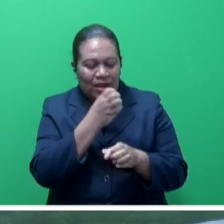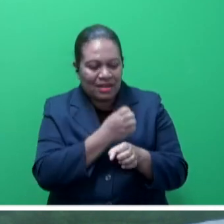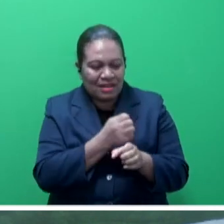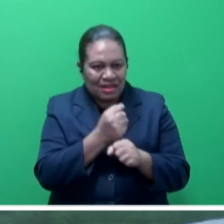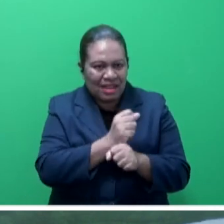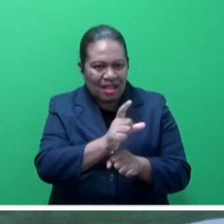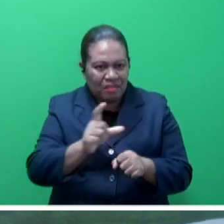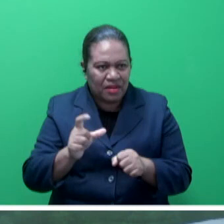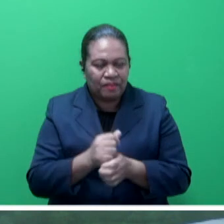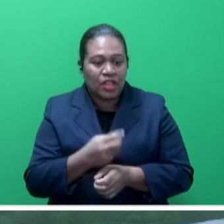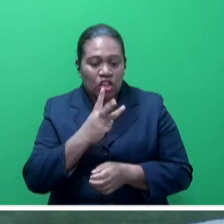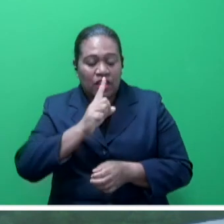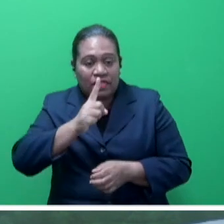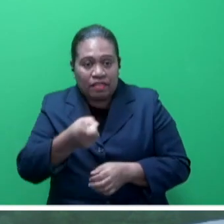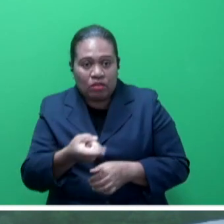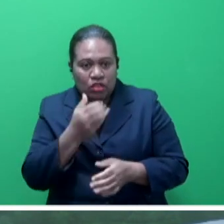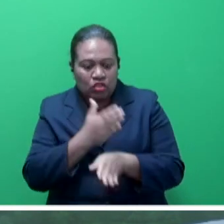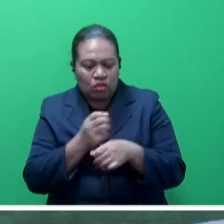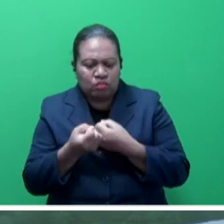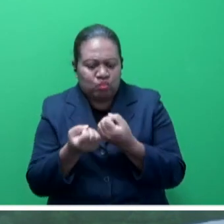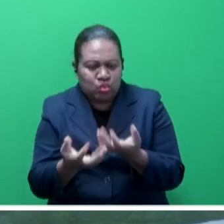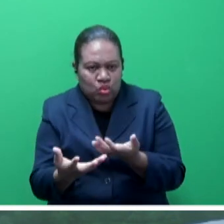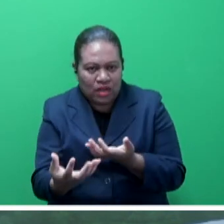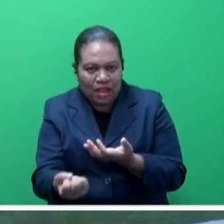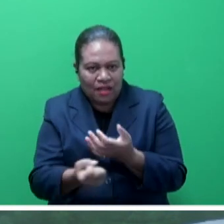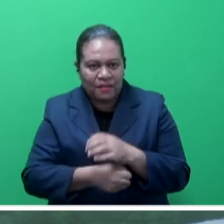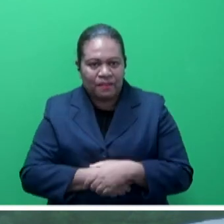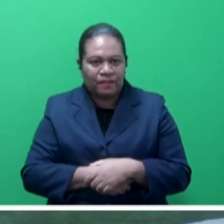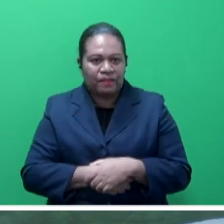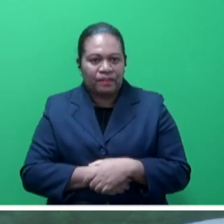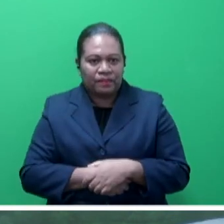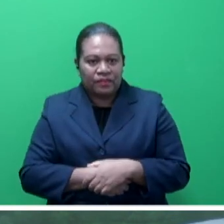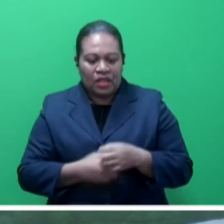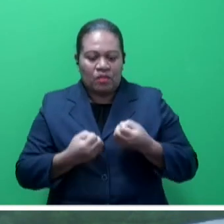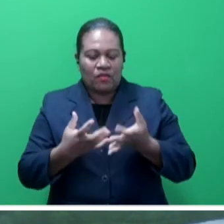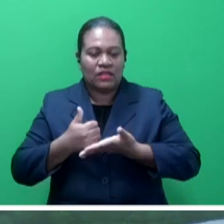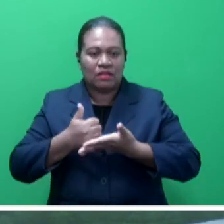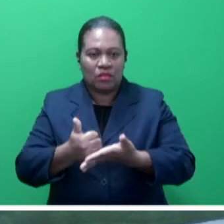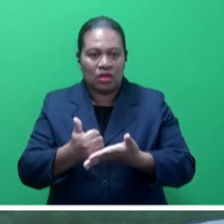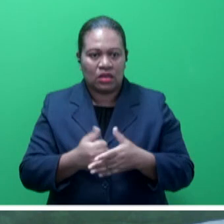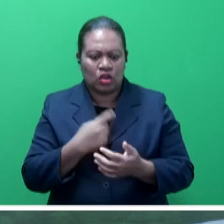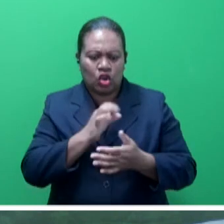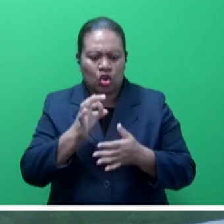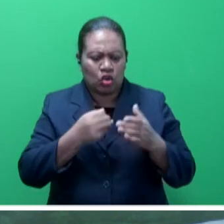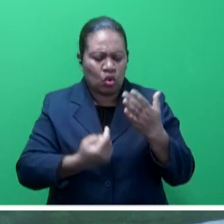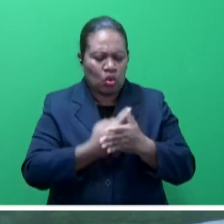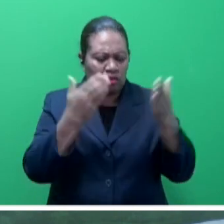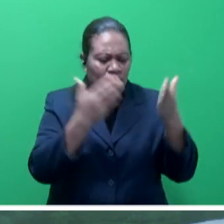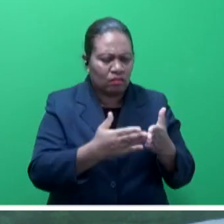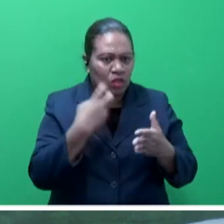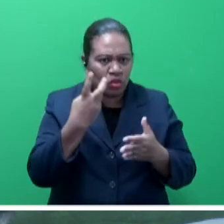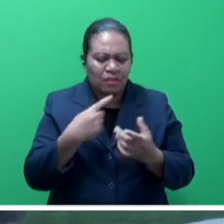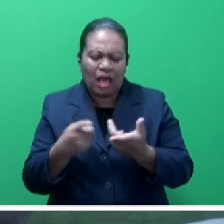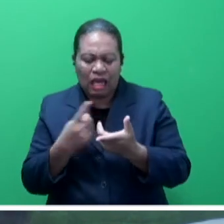to 3,000 jobs overall in the BPO sector. We obviously are providing support to that. So apart from the tourism sector, we are focusing on a number of other